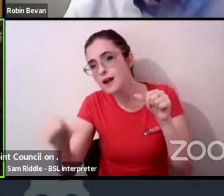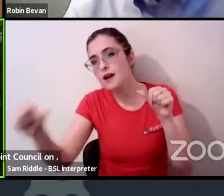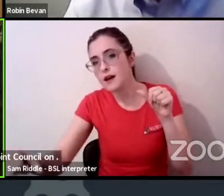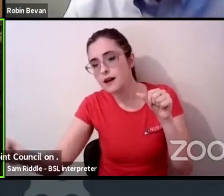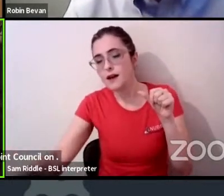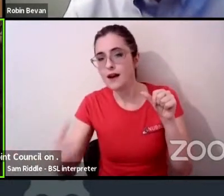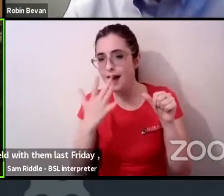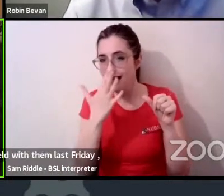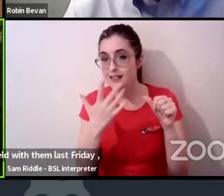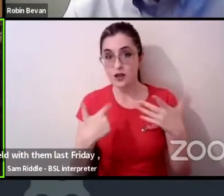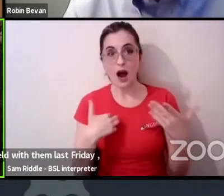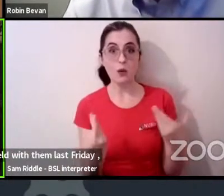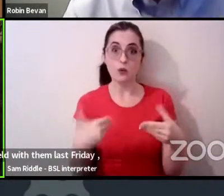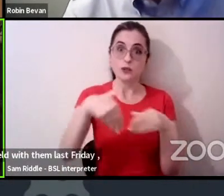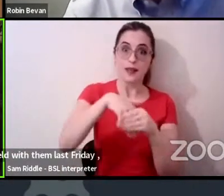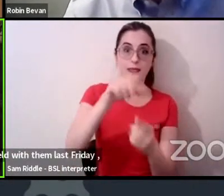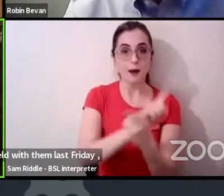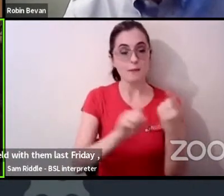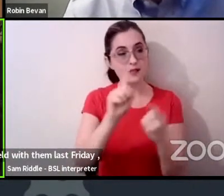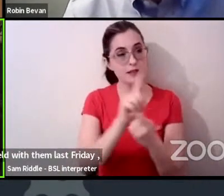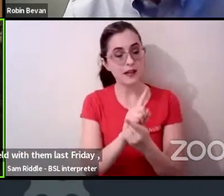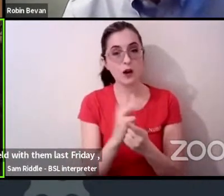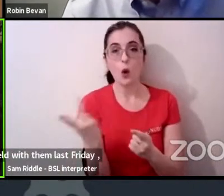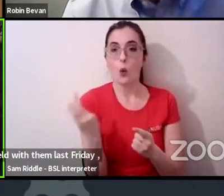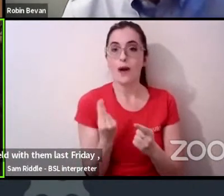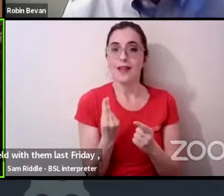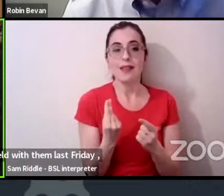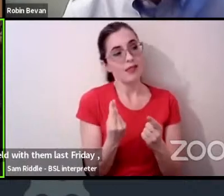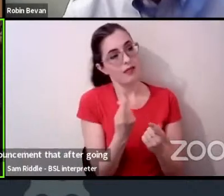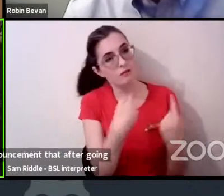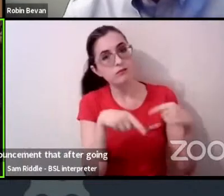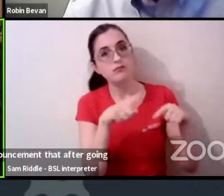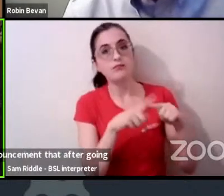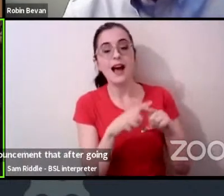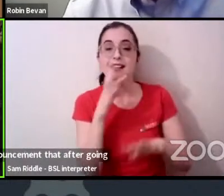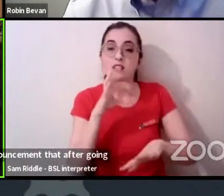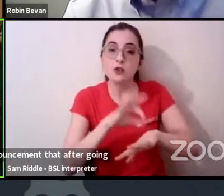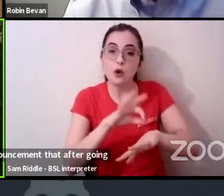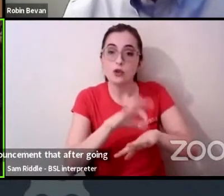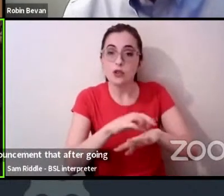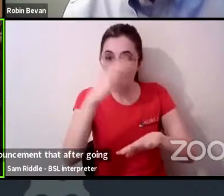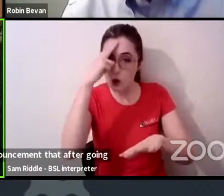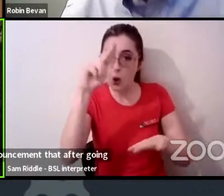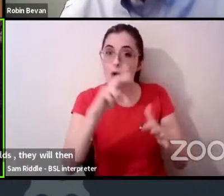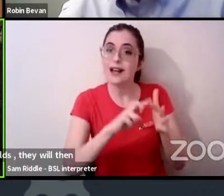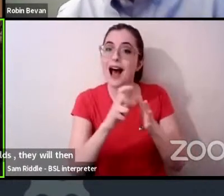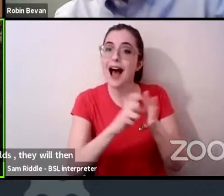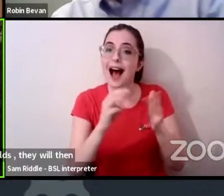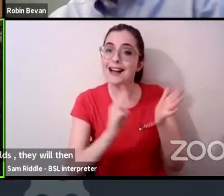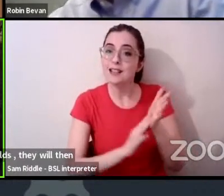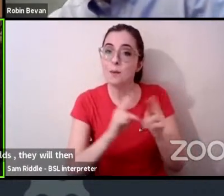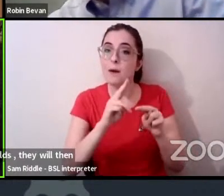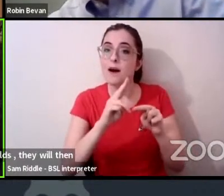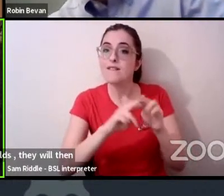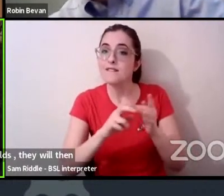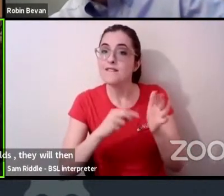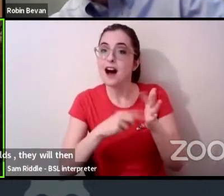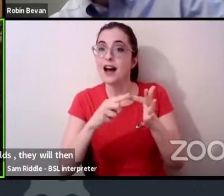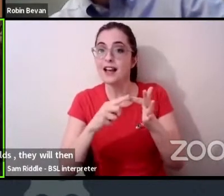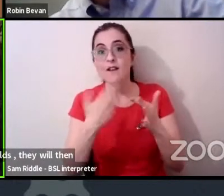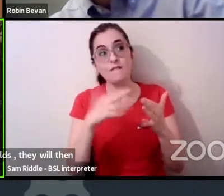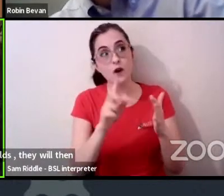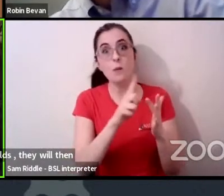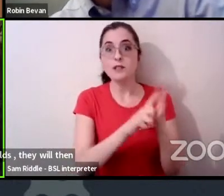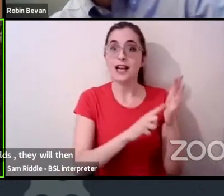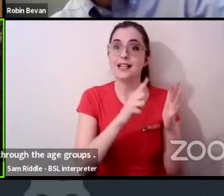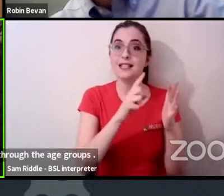was happy to be in that meeting along with JCVI, and a doctor called Adam Fine from JCVI, who's a paediatrician